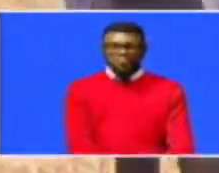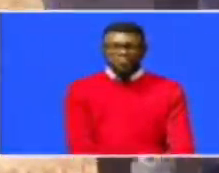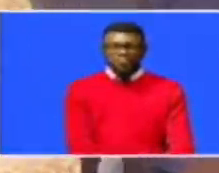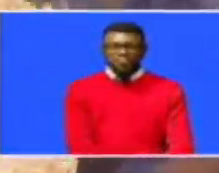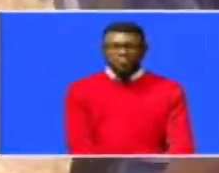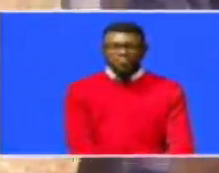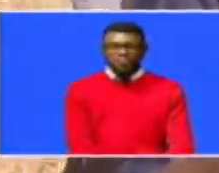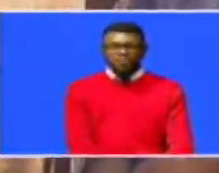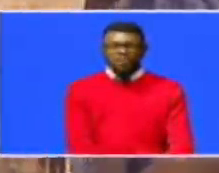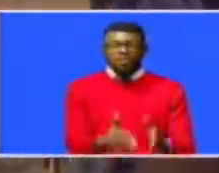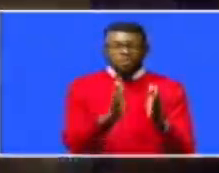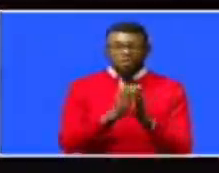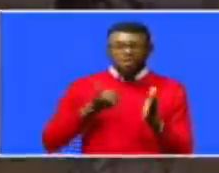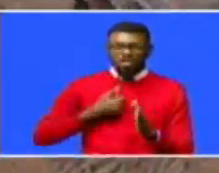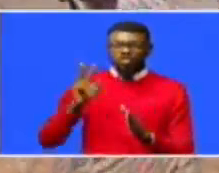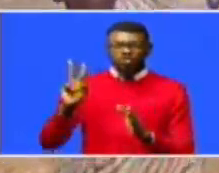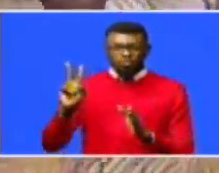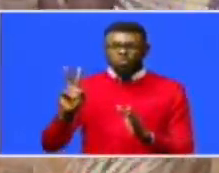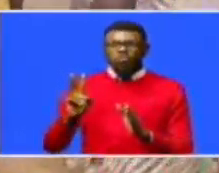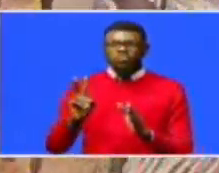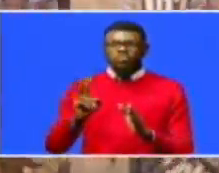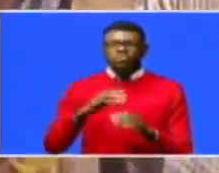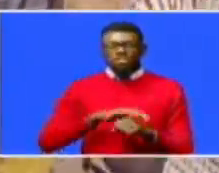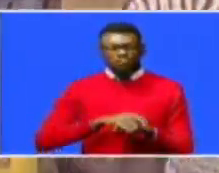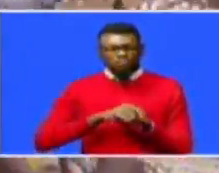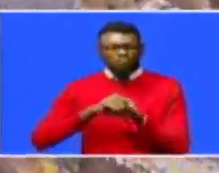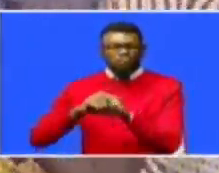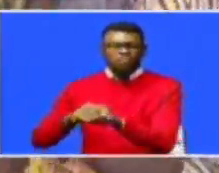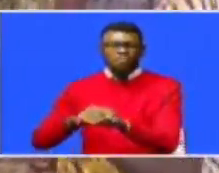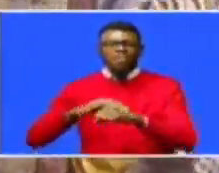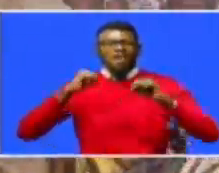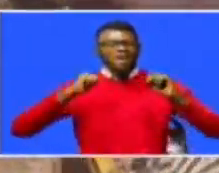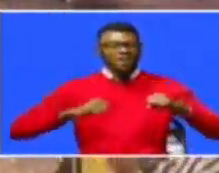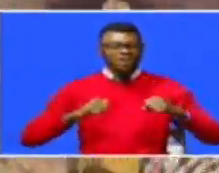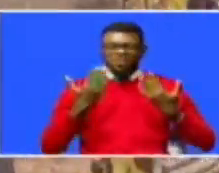He walks away with the girls. The deal is done.